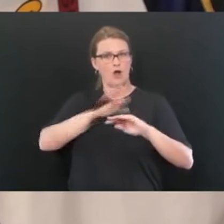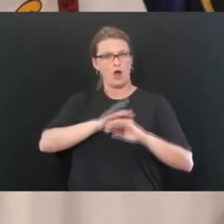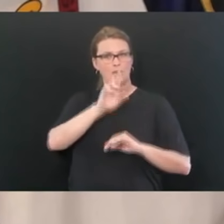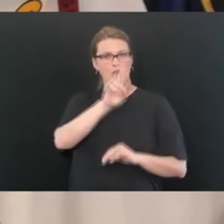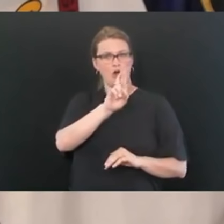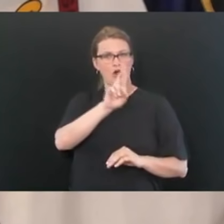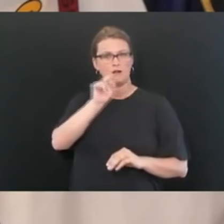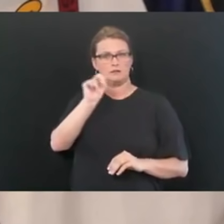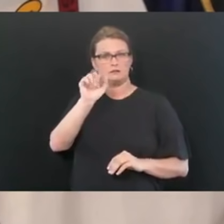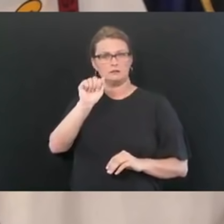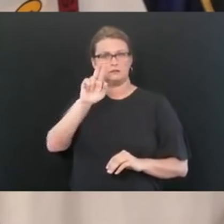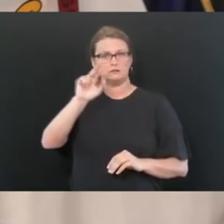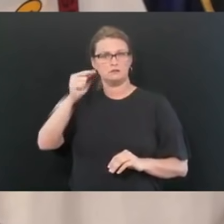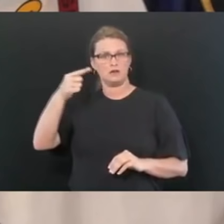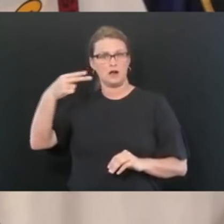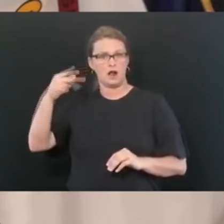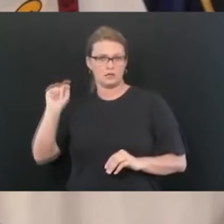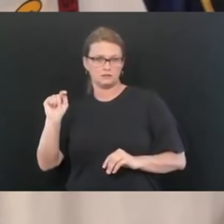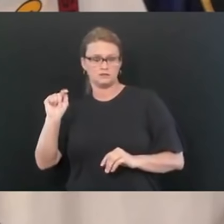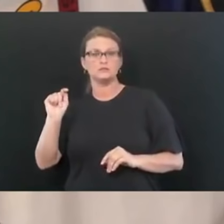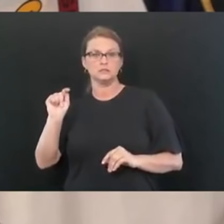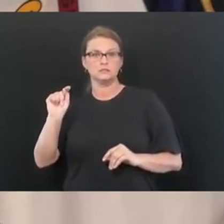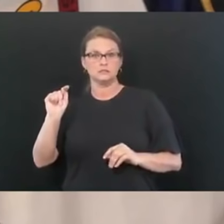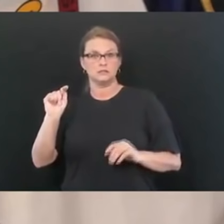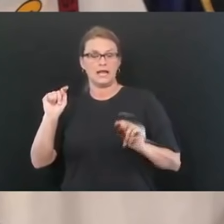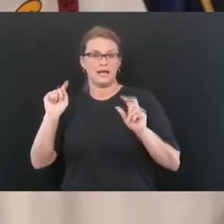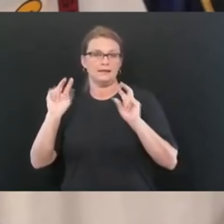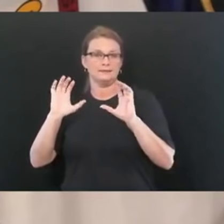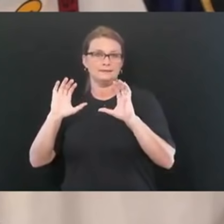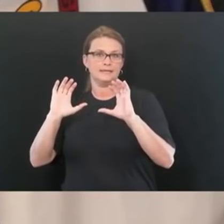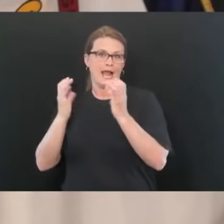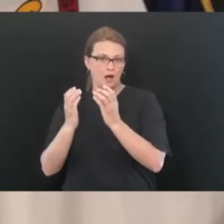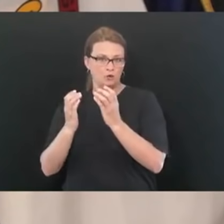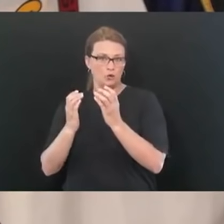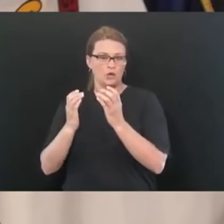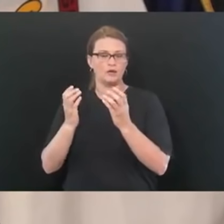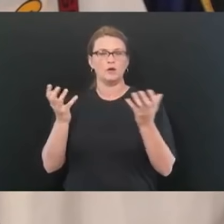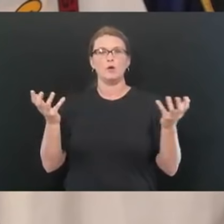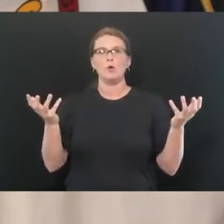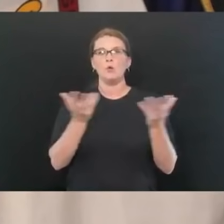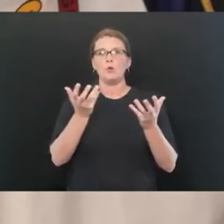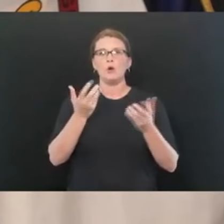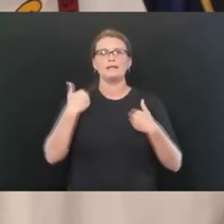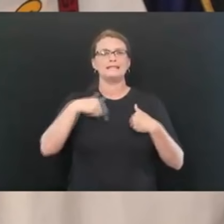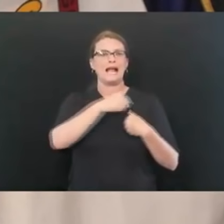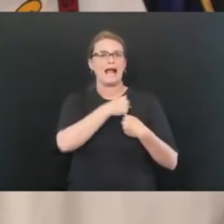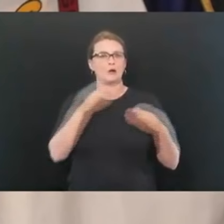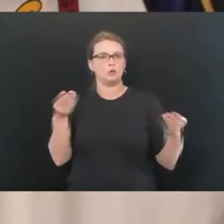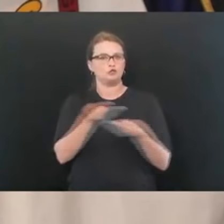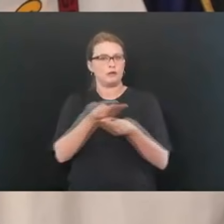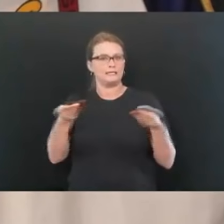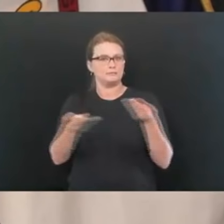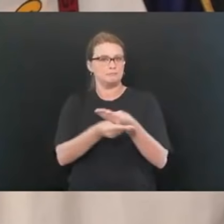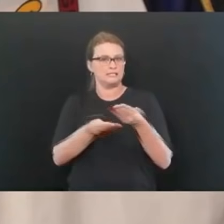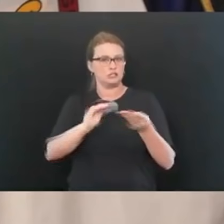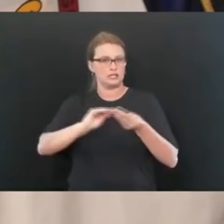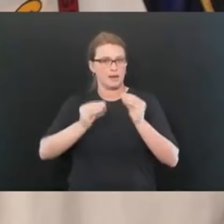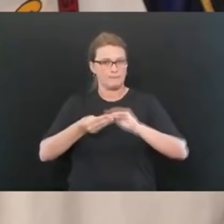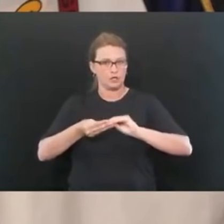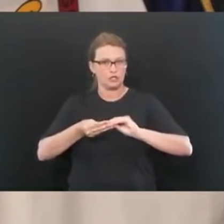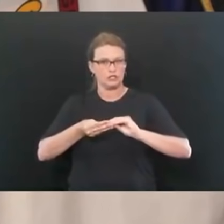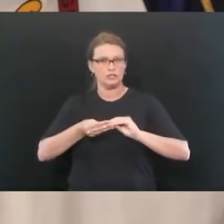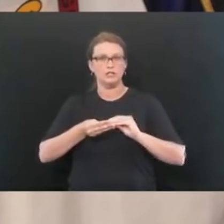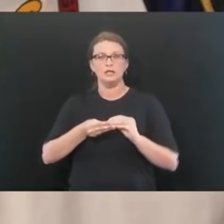that basically says, what is the transmission rate of a person that has